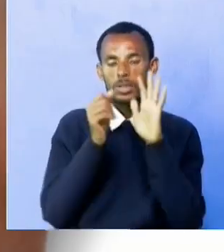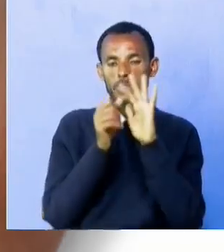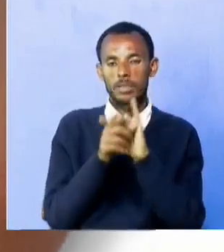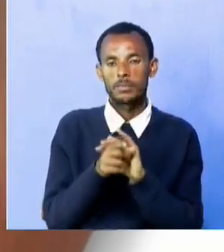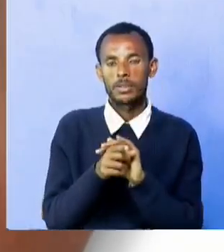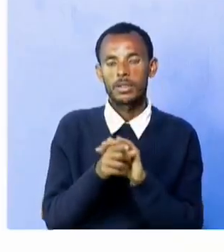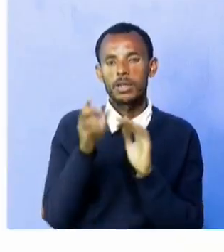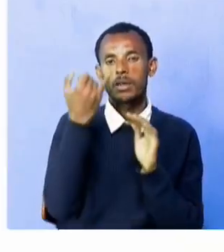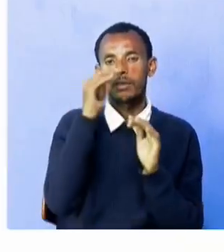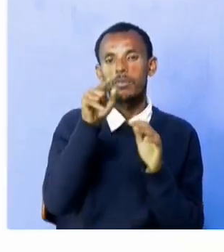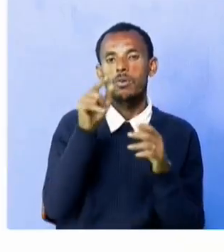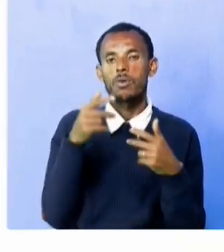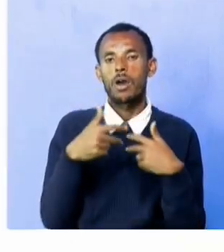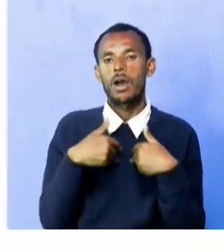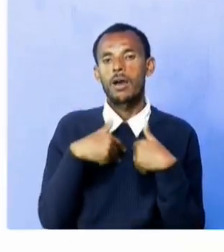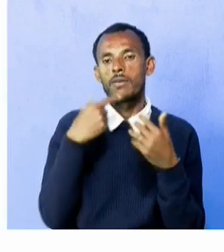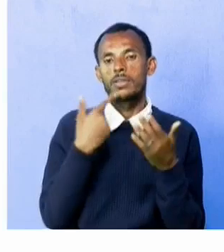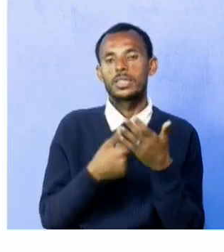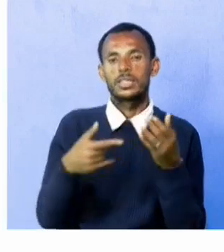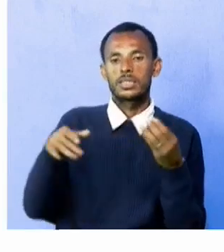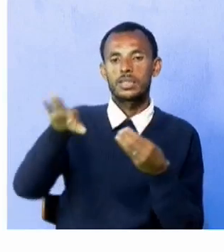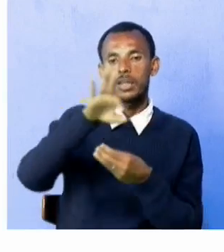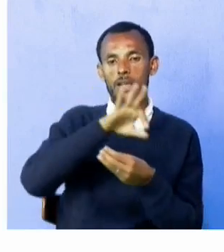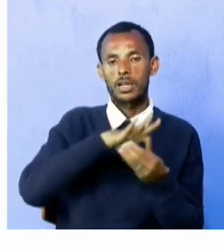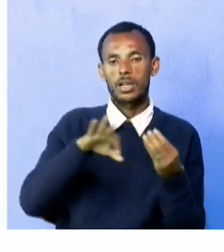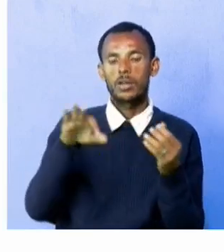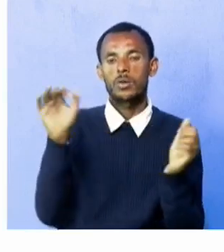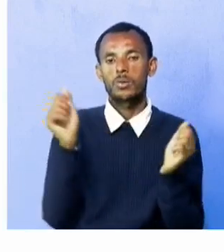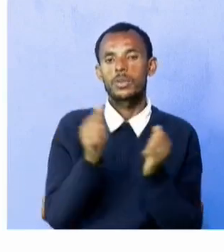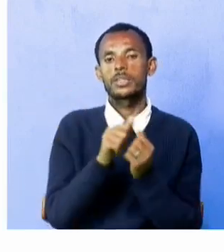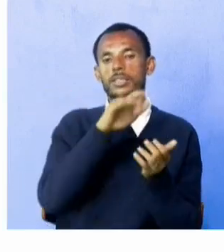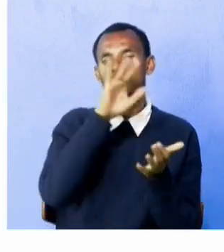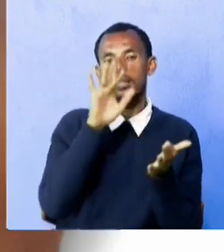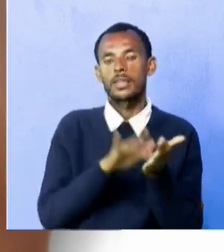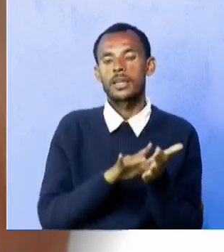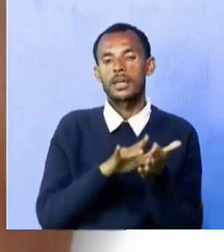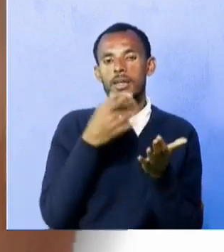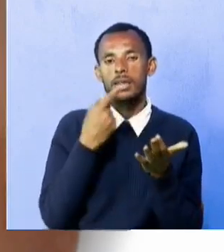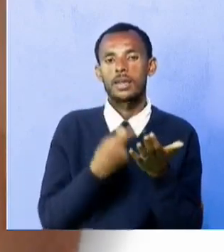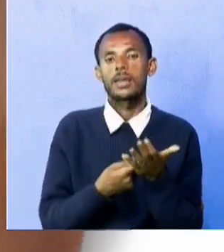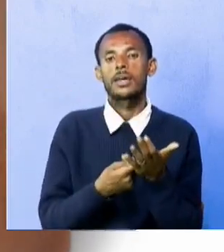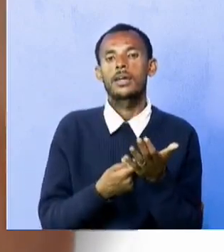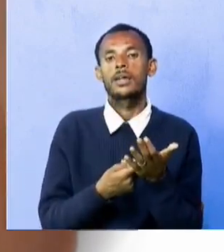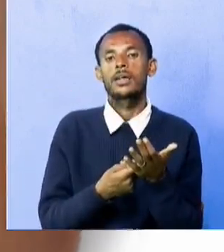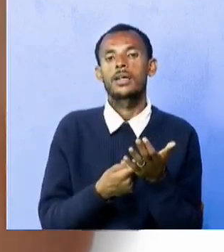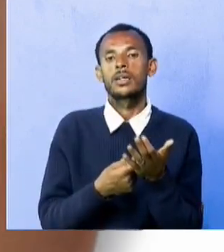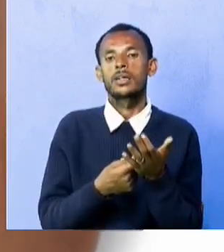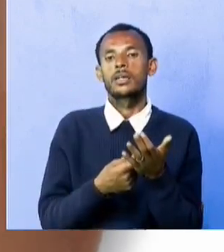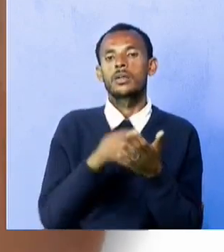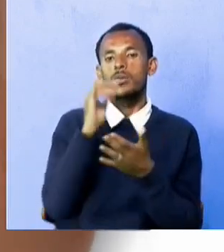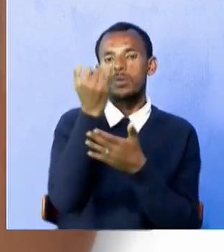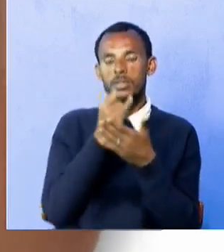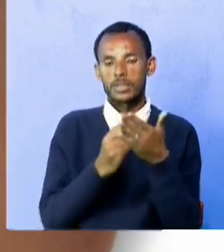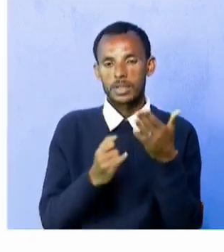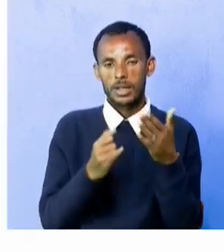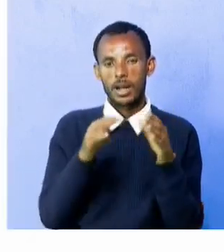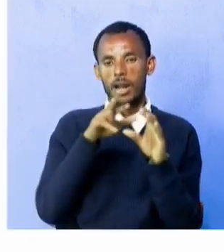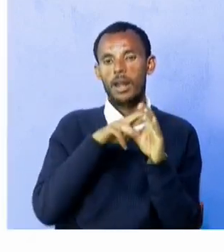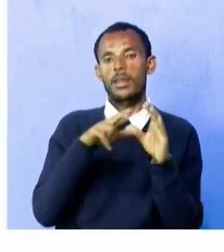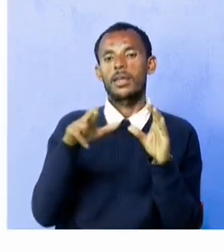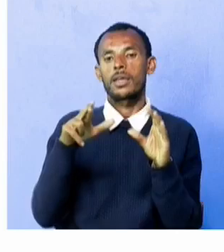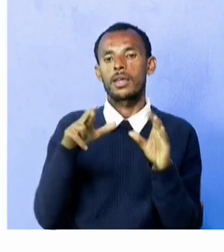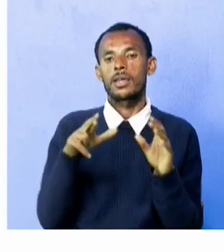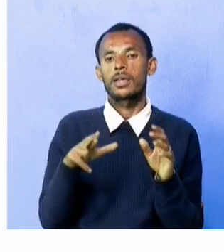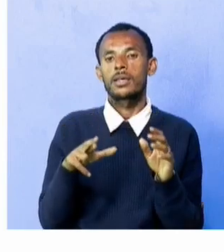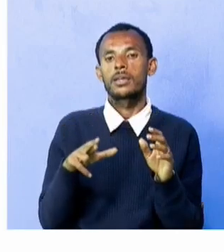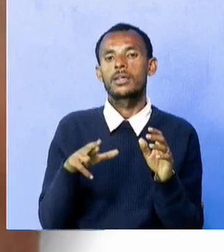example, if you have this circle with center somewhere here, construct radii.